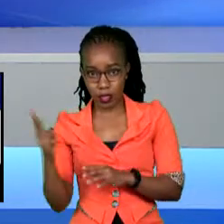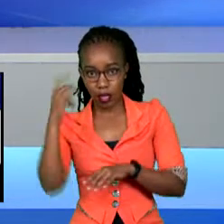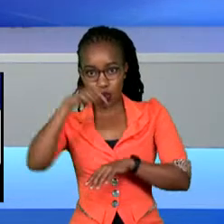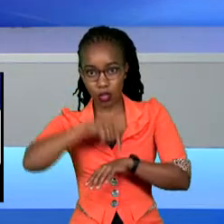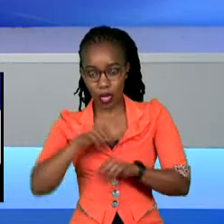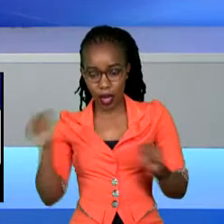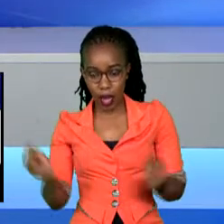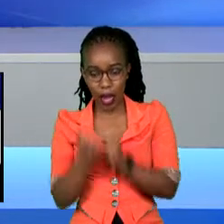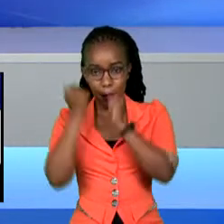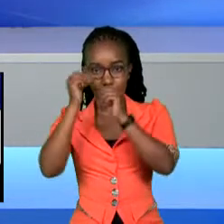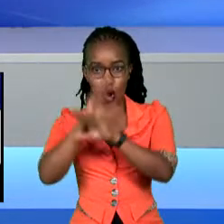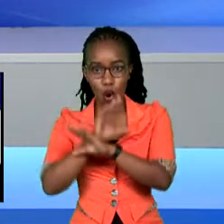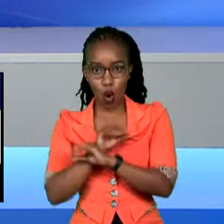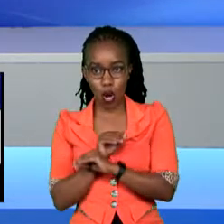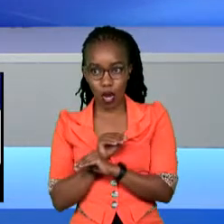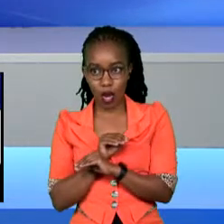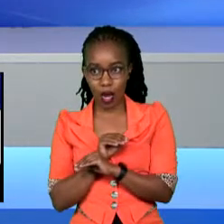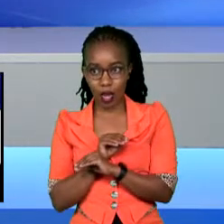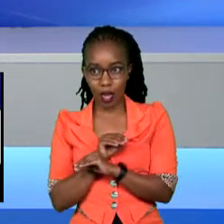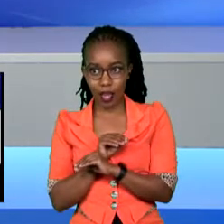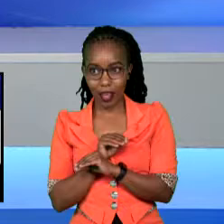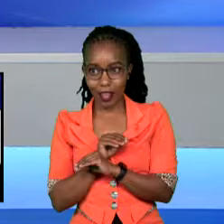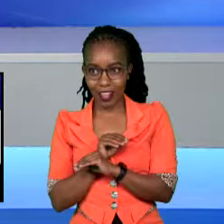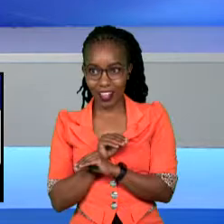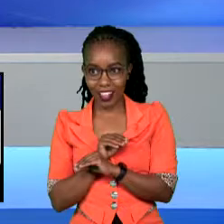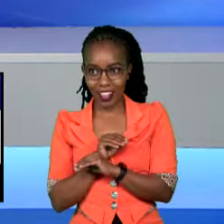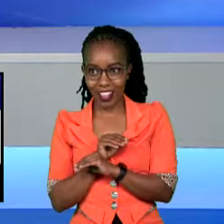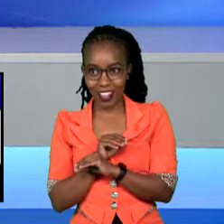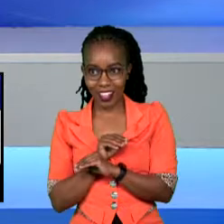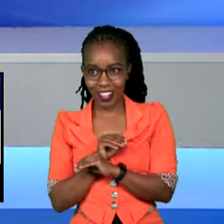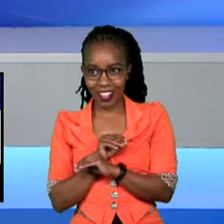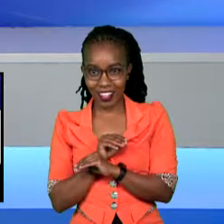time done virtually. Flora